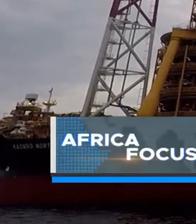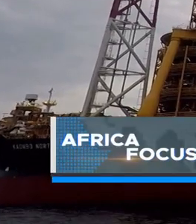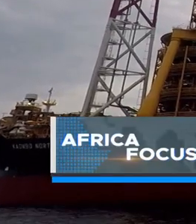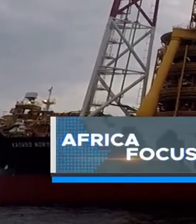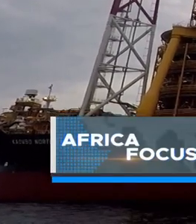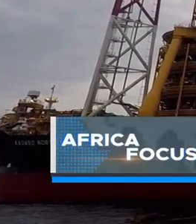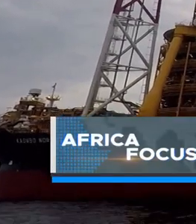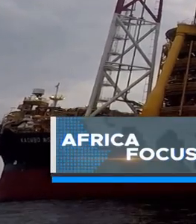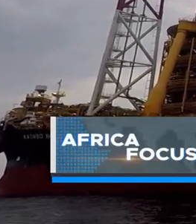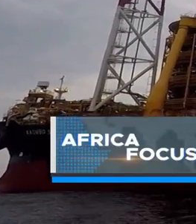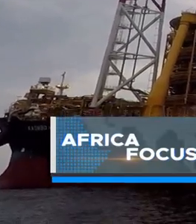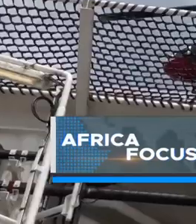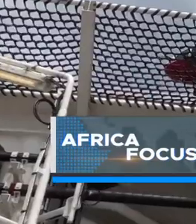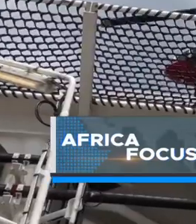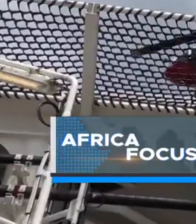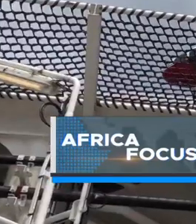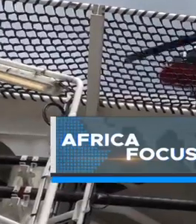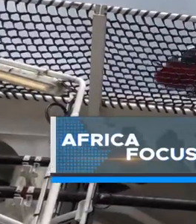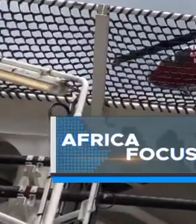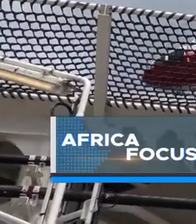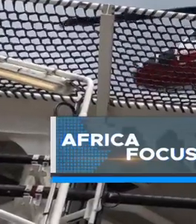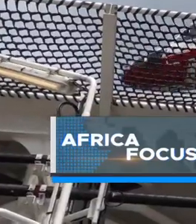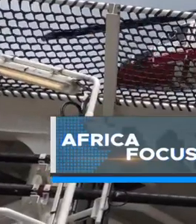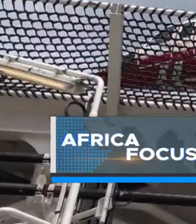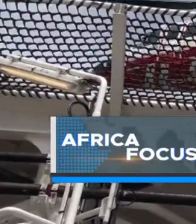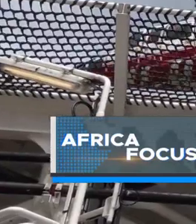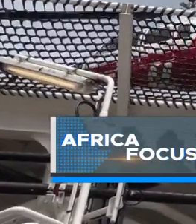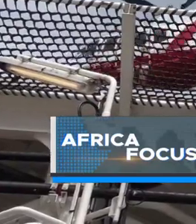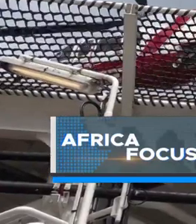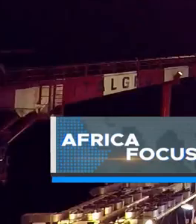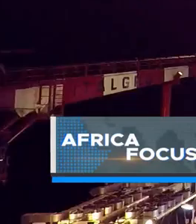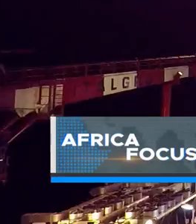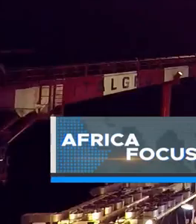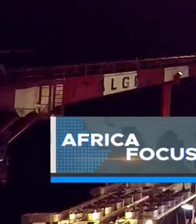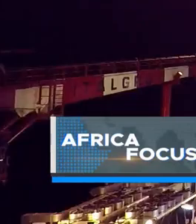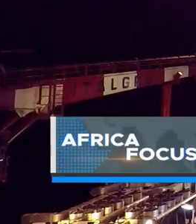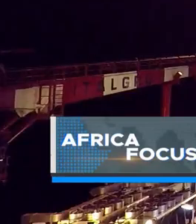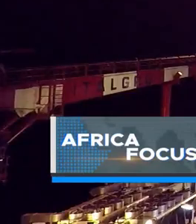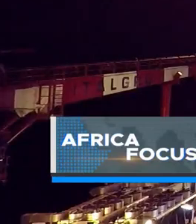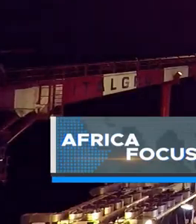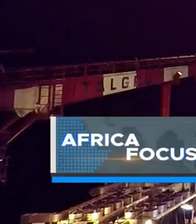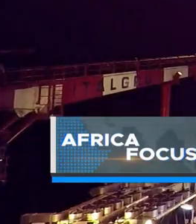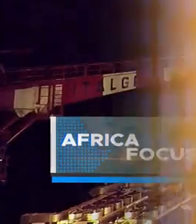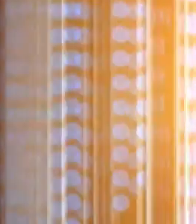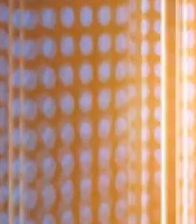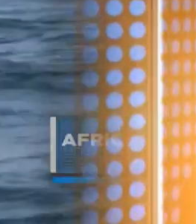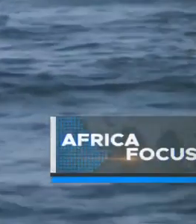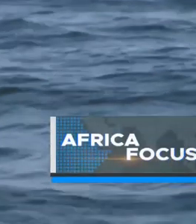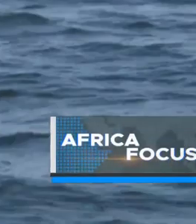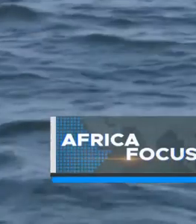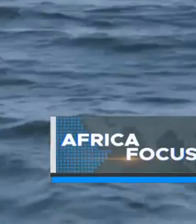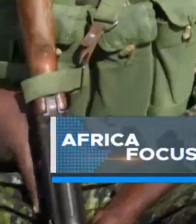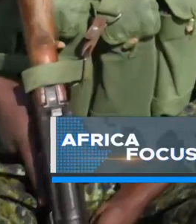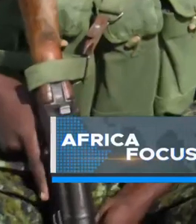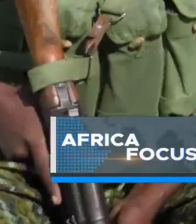Searching for black gold, Angola launches its largest ever investment in offshore oil and gas exploration.